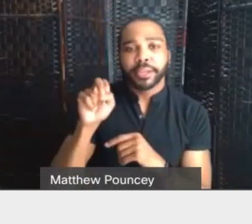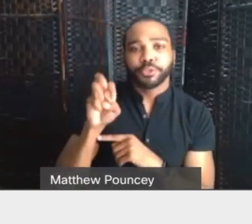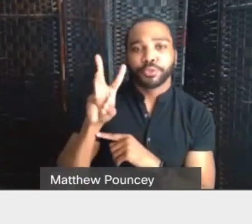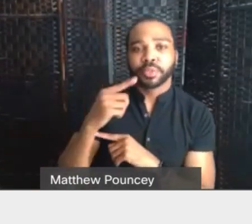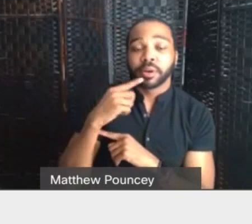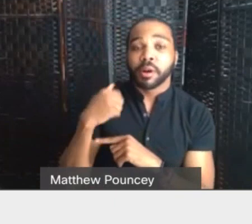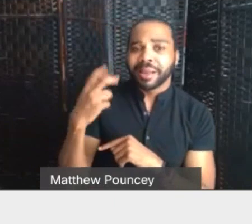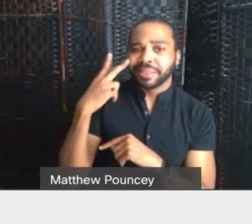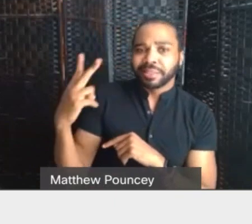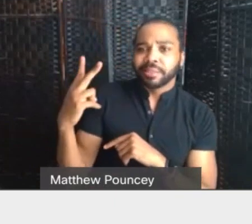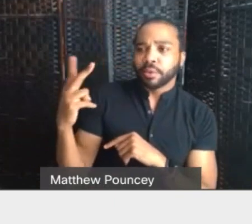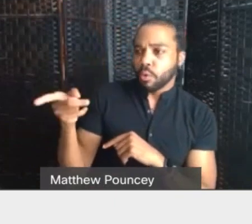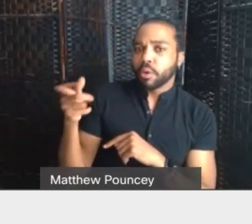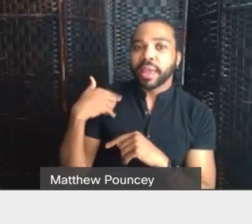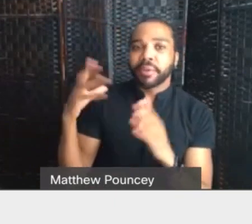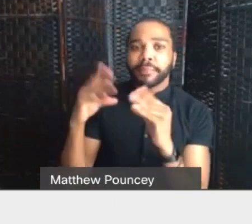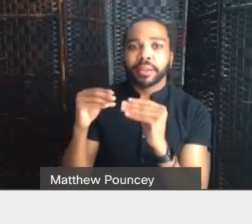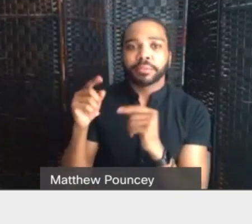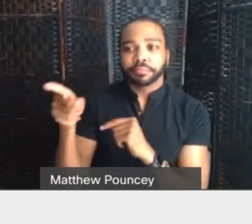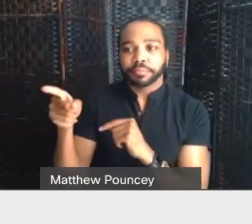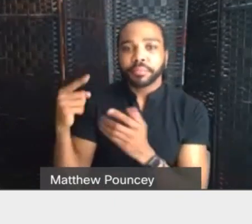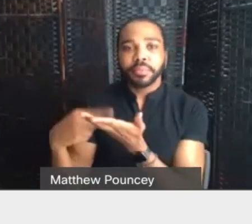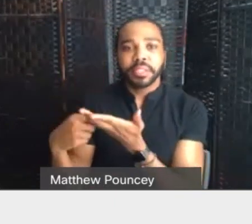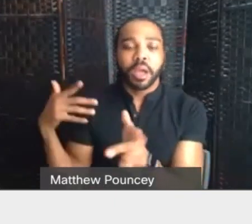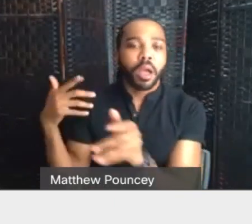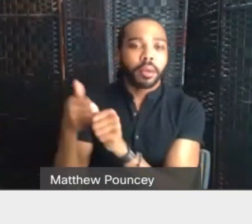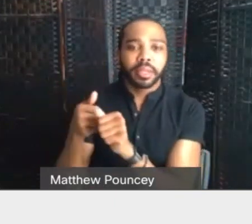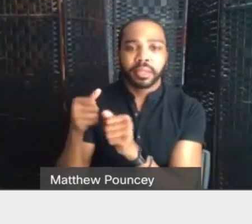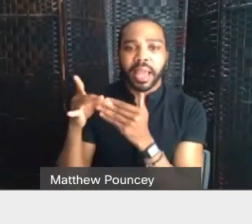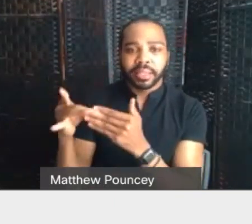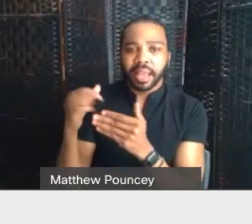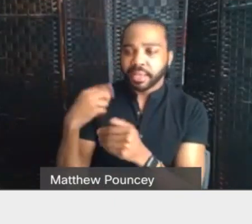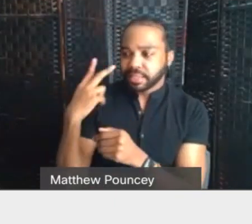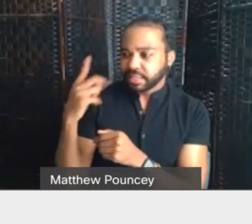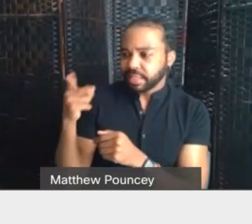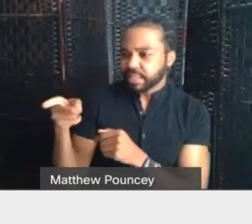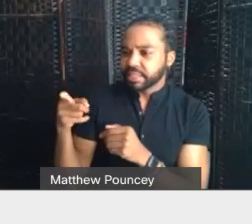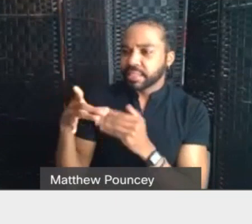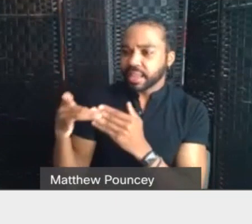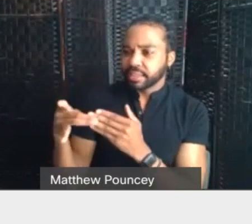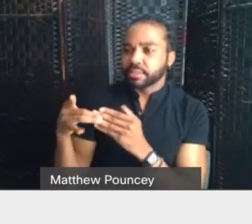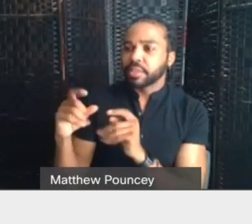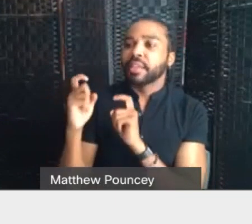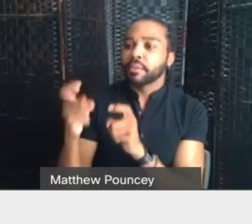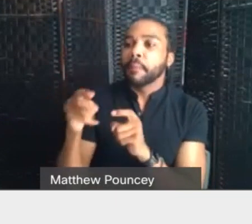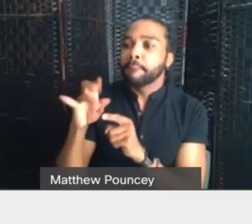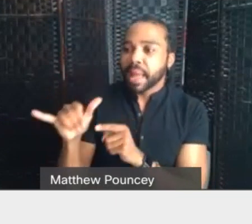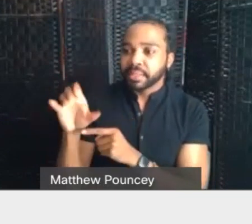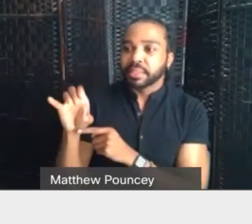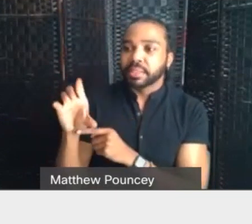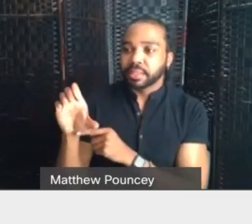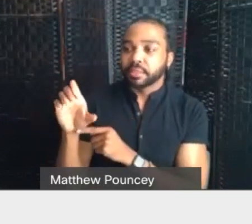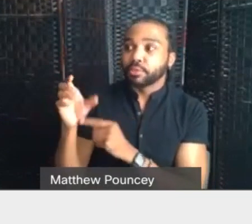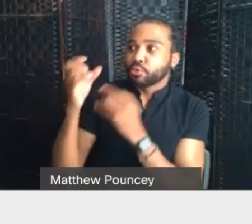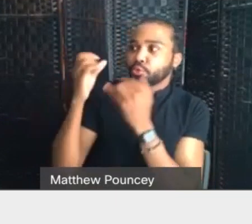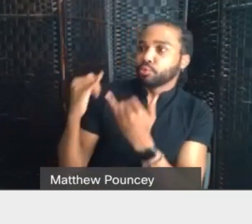so they have a meeting where they discuss updated guidance. I see that this guidance was issued by the CDC today.